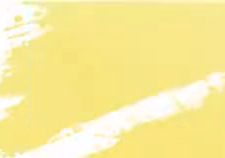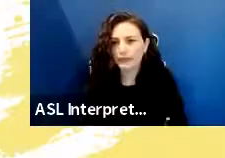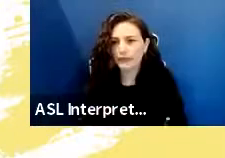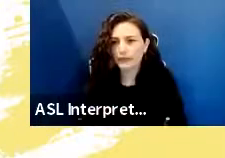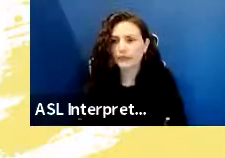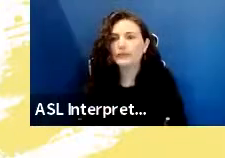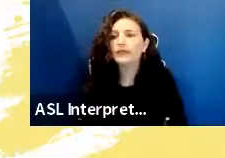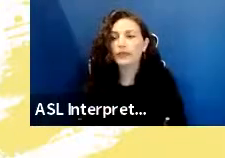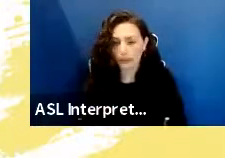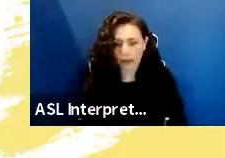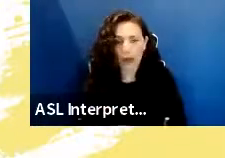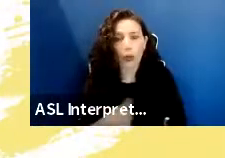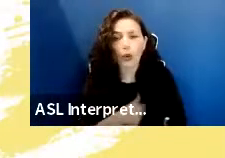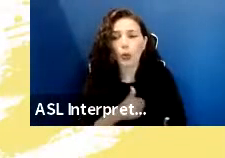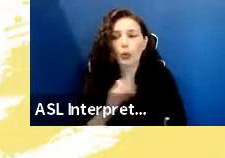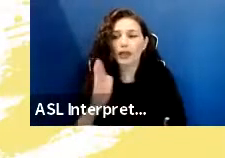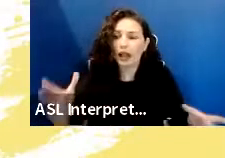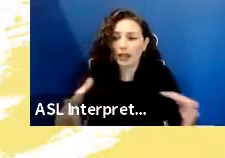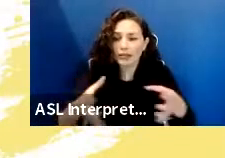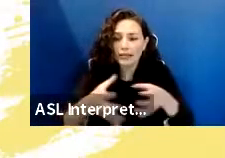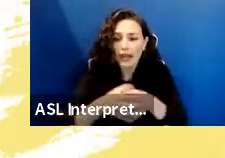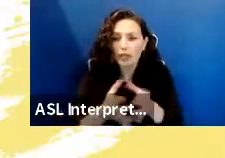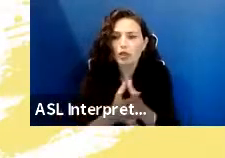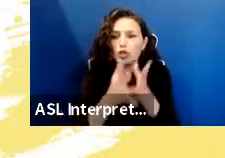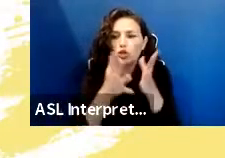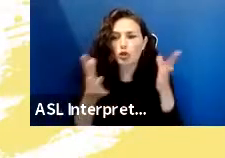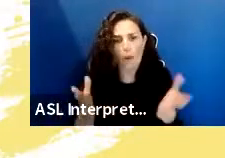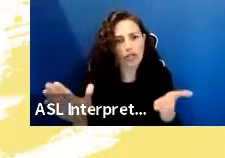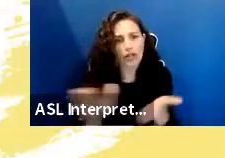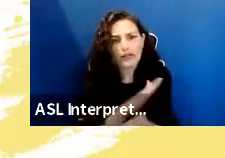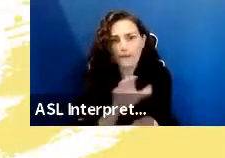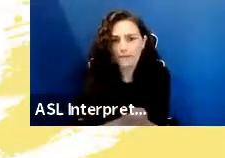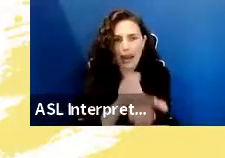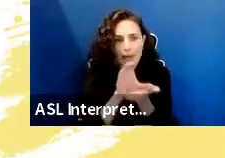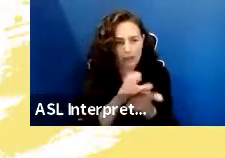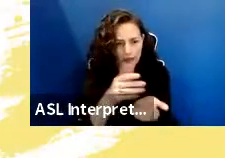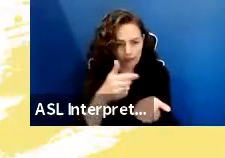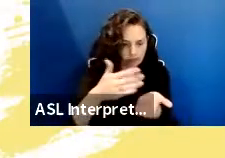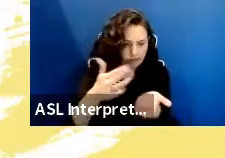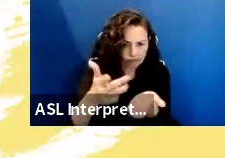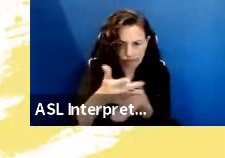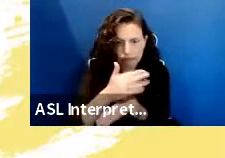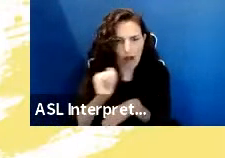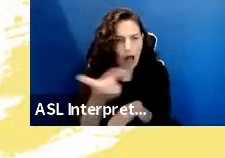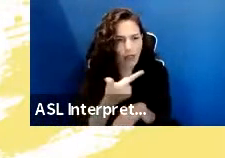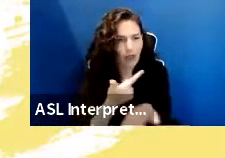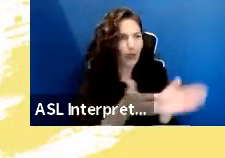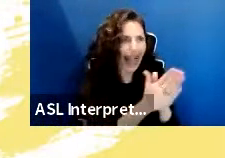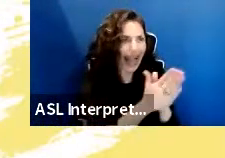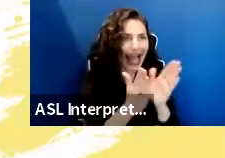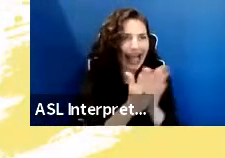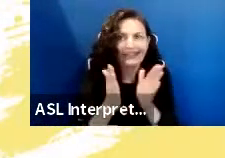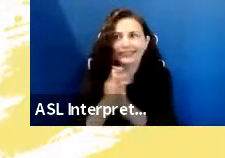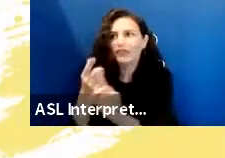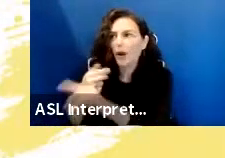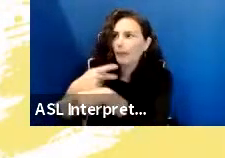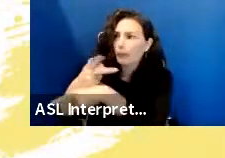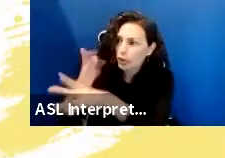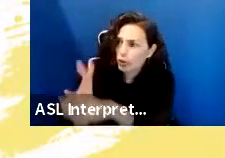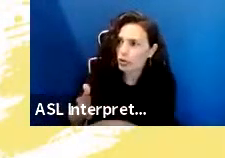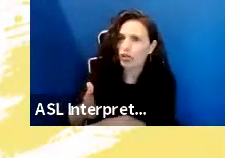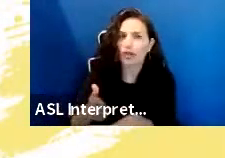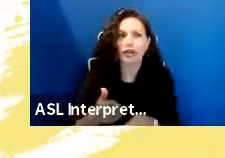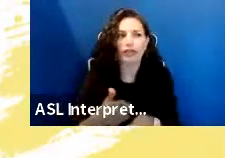application is we have consolidated so much of the paperwork that we used to ask of our producers via